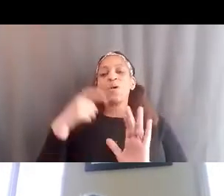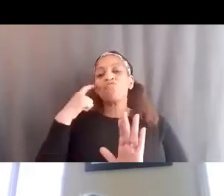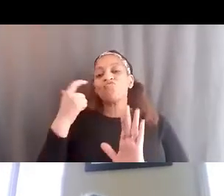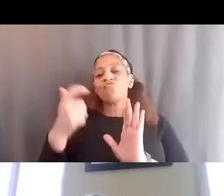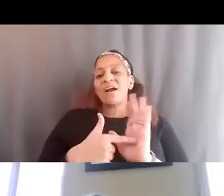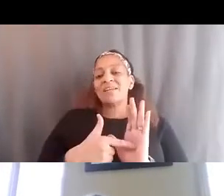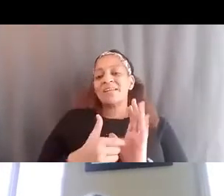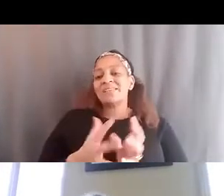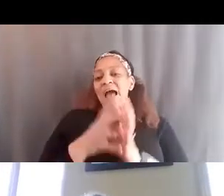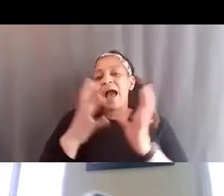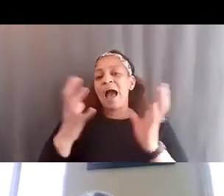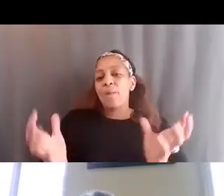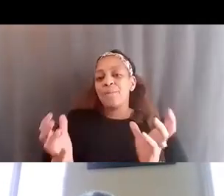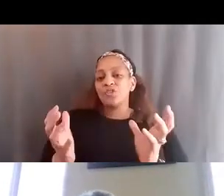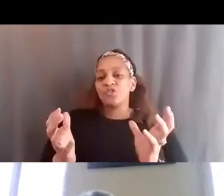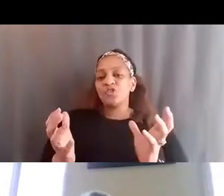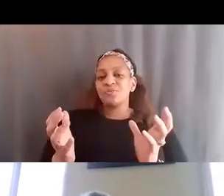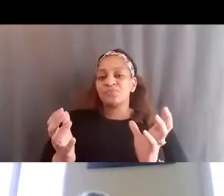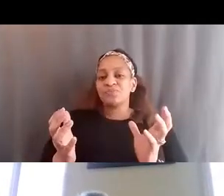how much